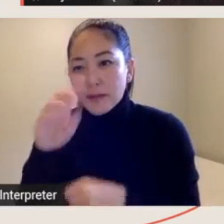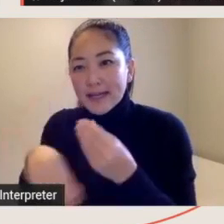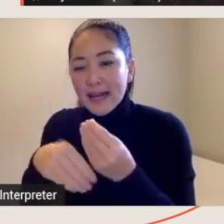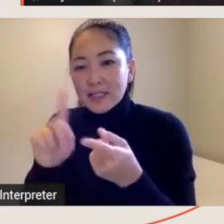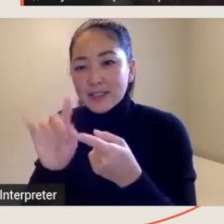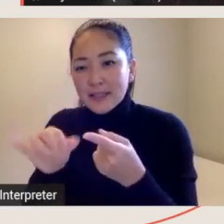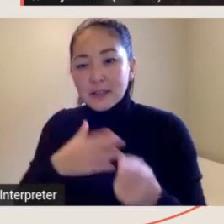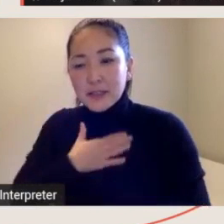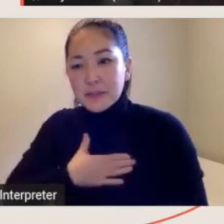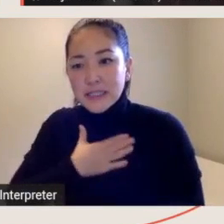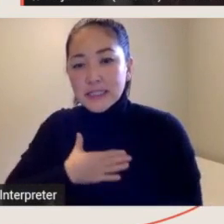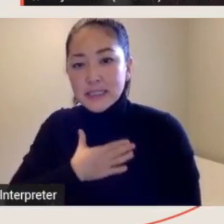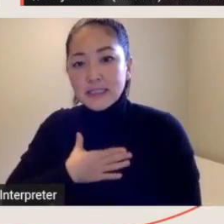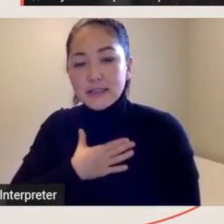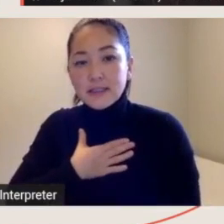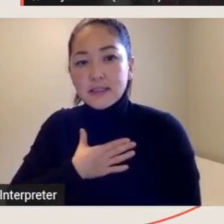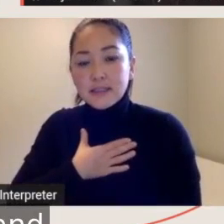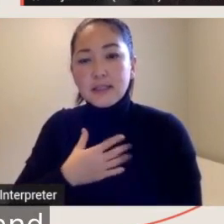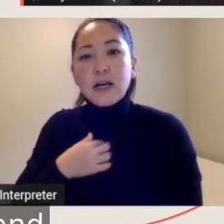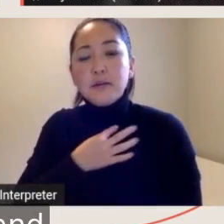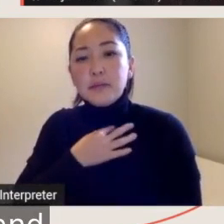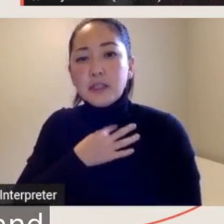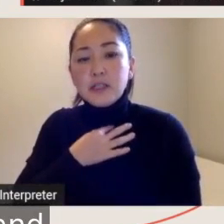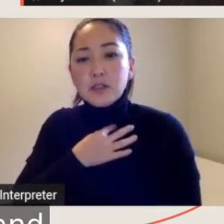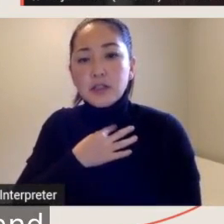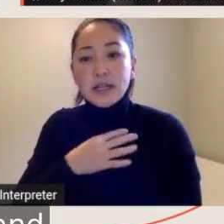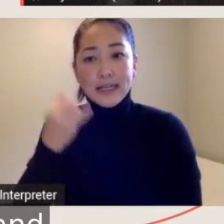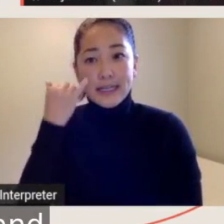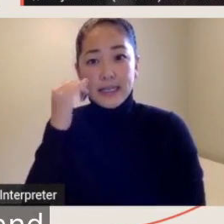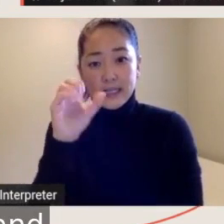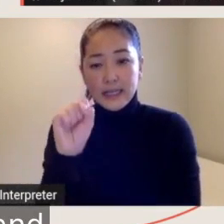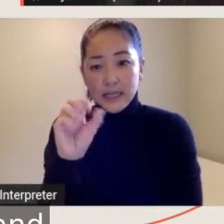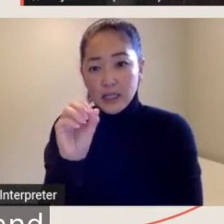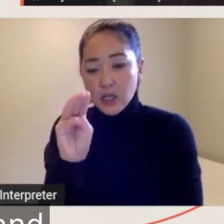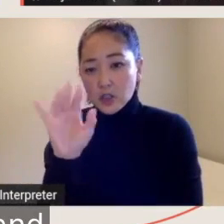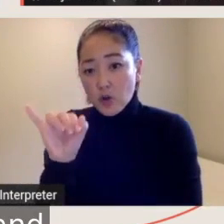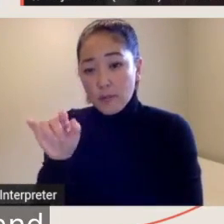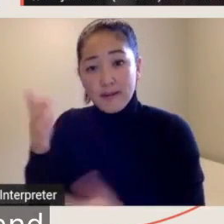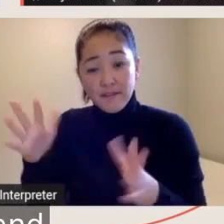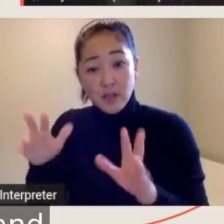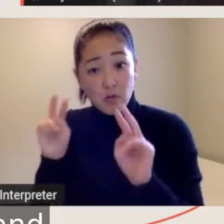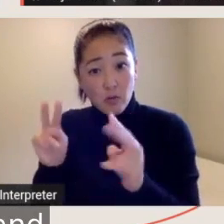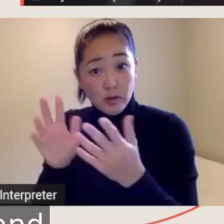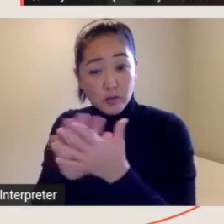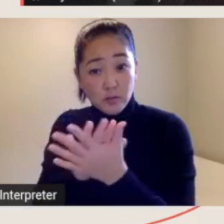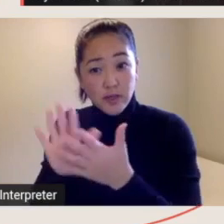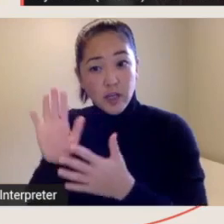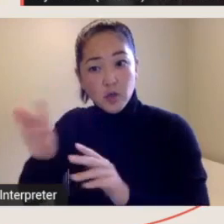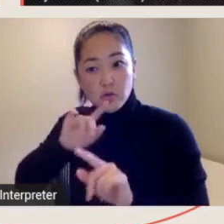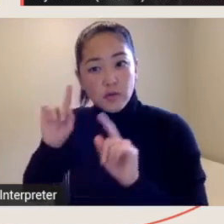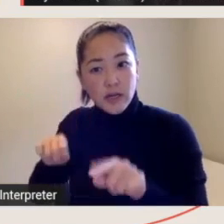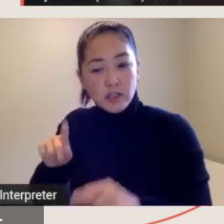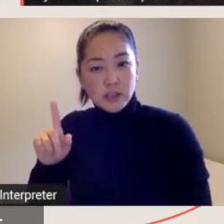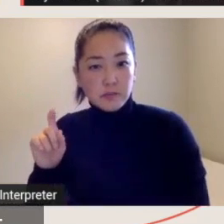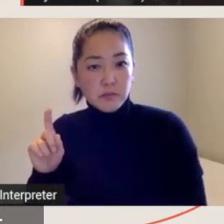and then I'm just also curious to know if Somi's seen the film and what her sort of reaction was to seeing herself